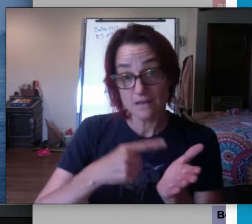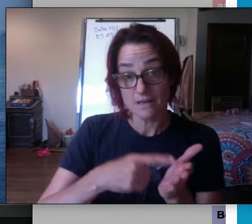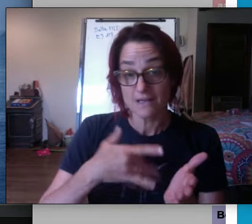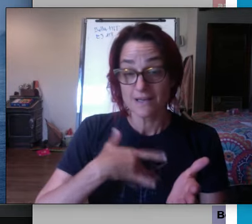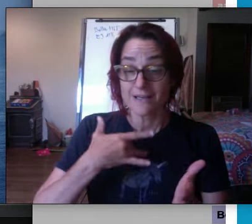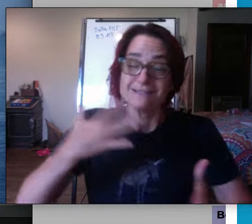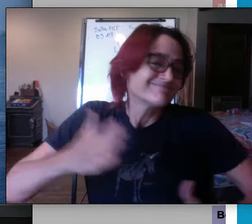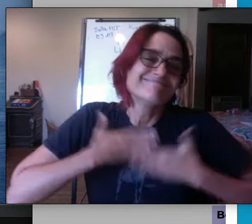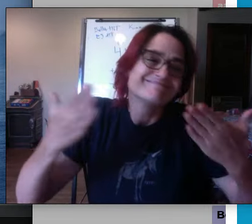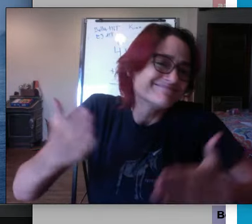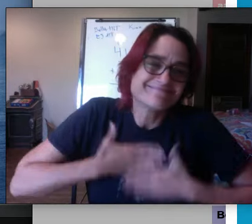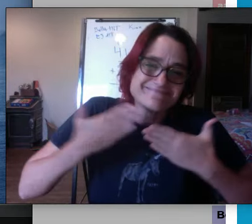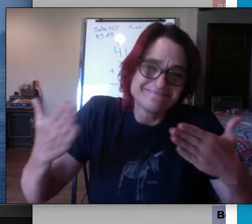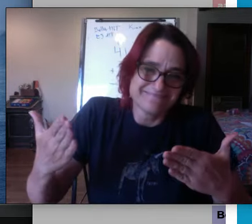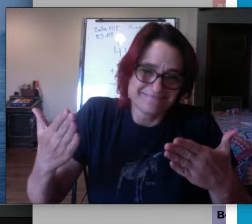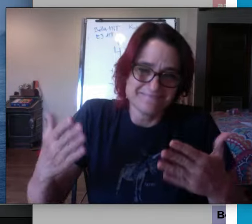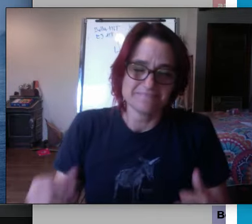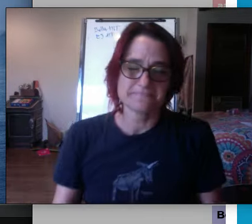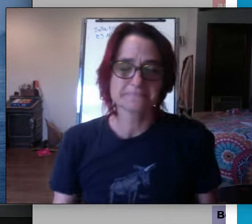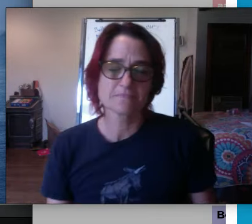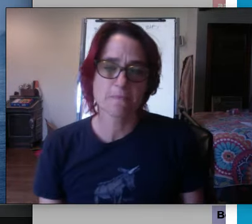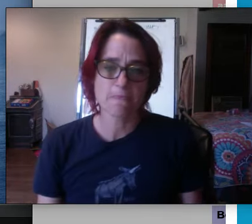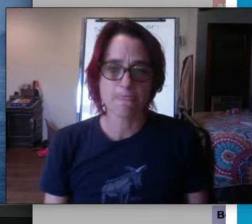Sometimes I feel very happy.